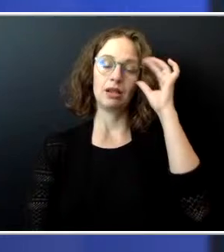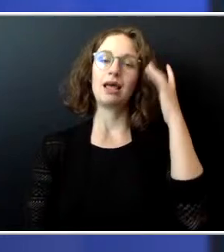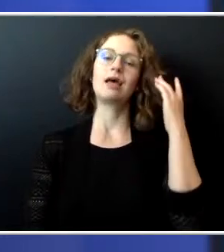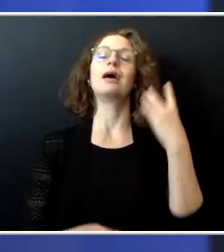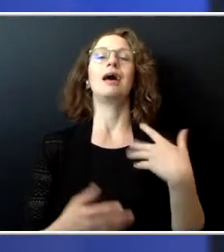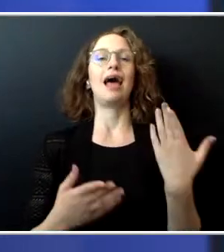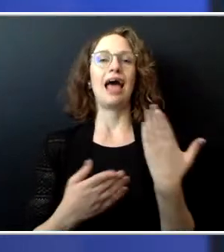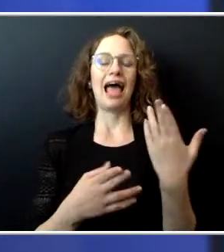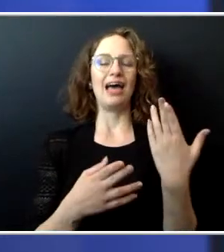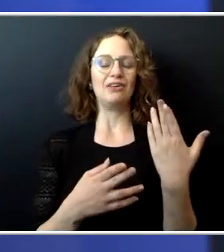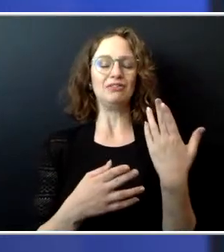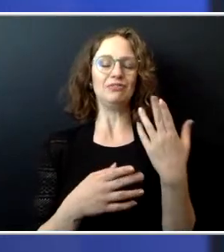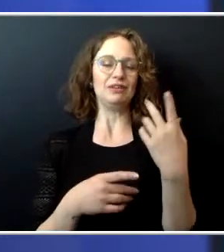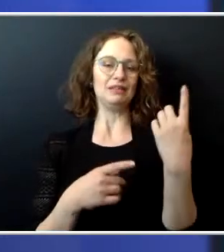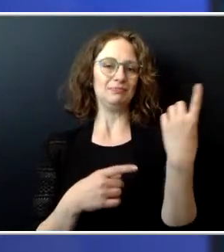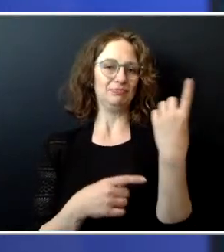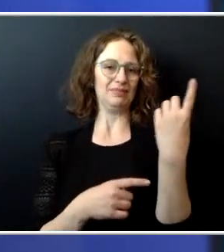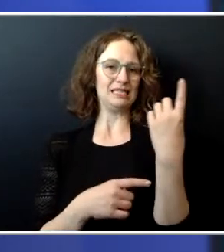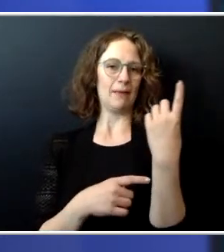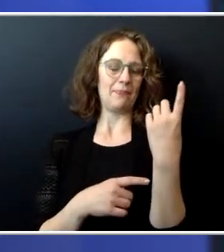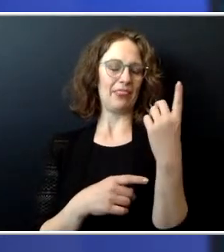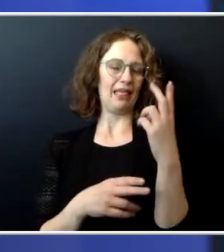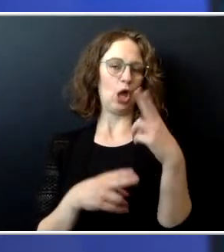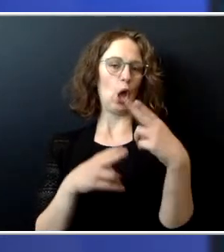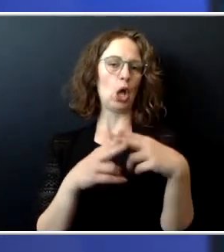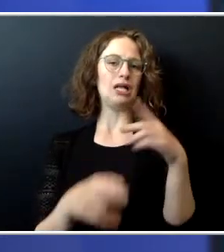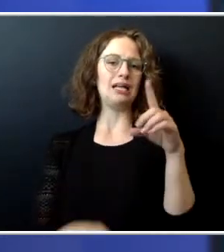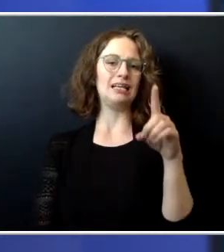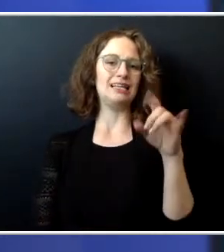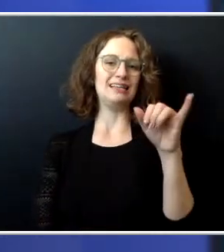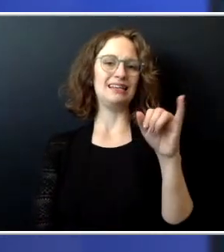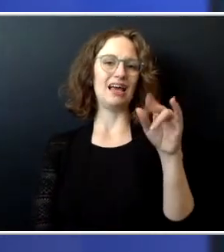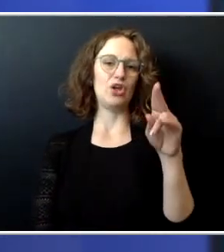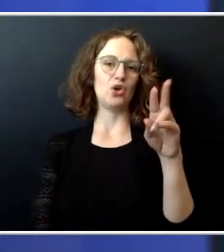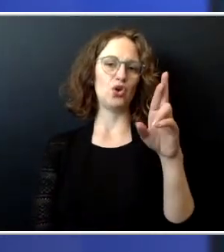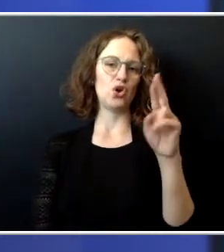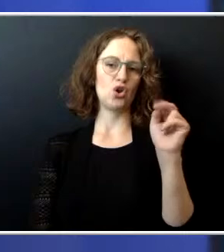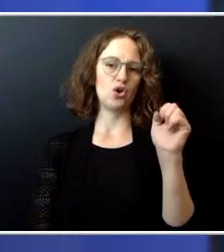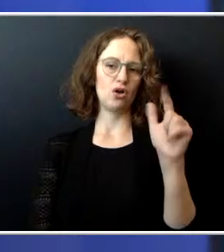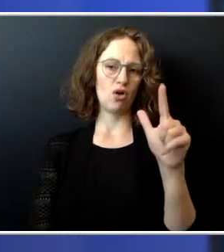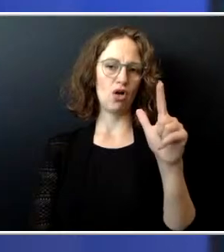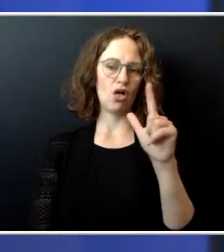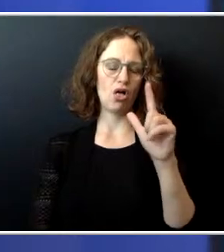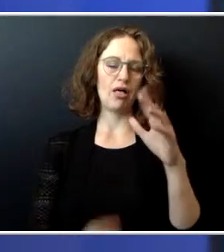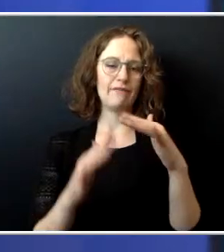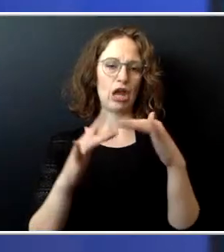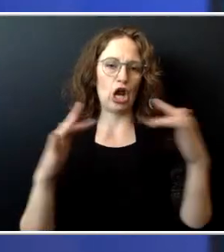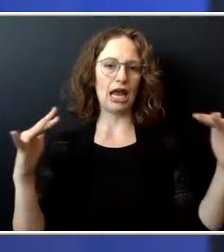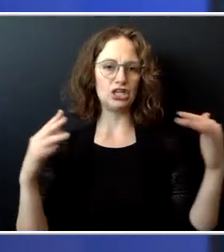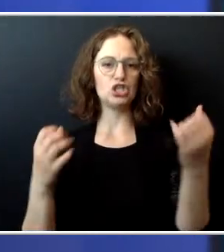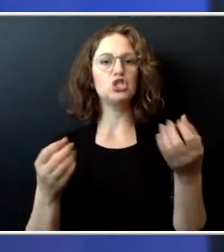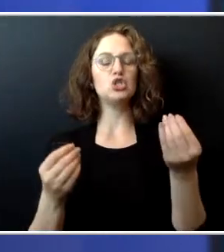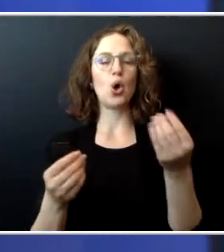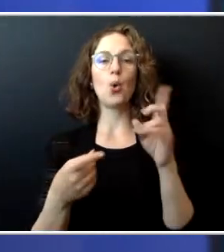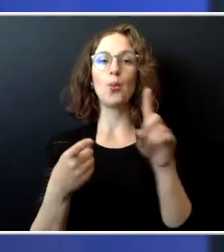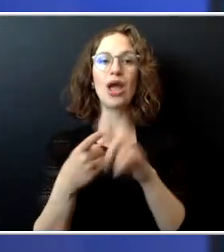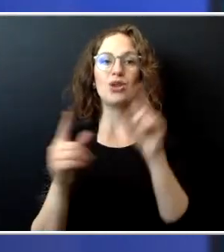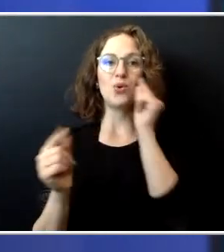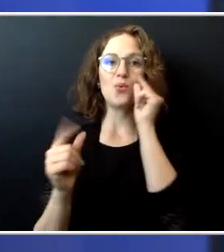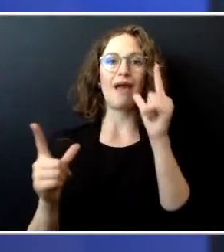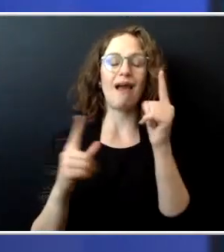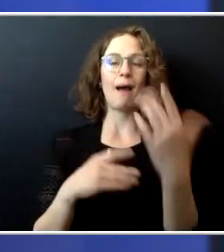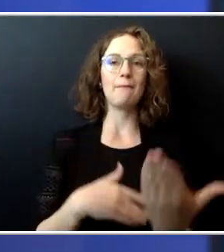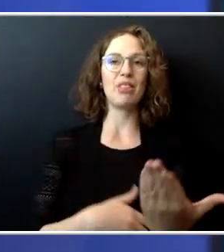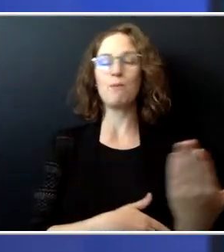It means that you have the most cortisol when you get up in the morning. So of course, if you're shift workers, you work all night, then your